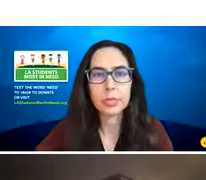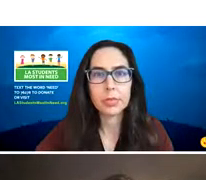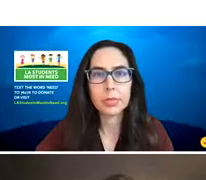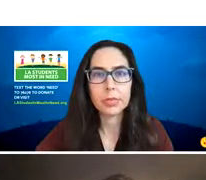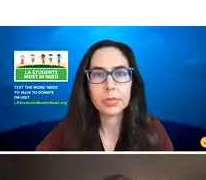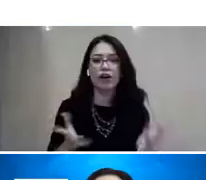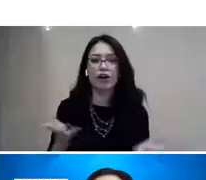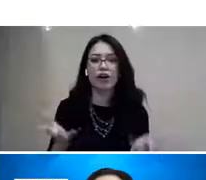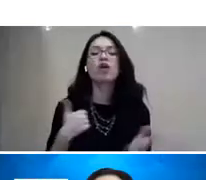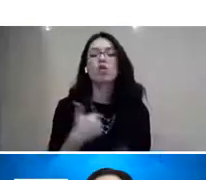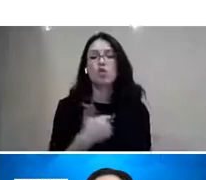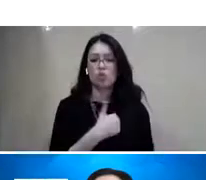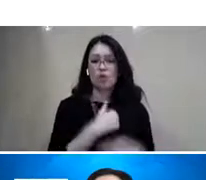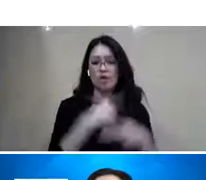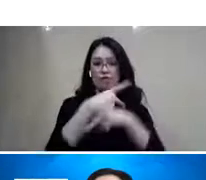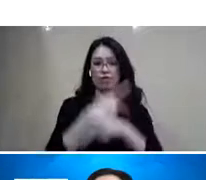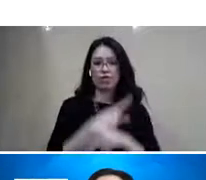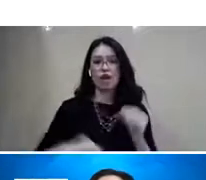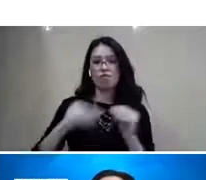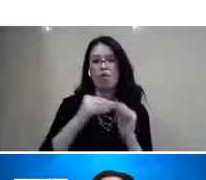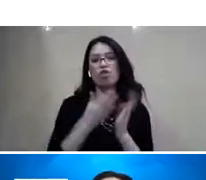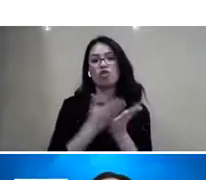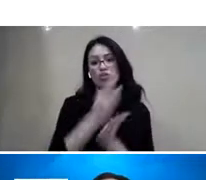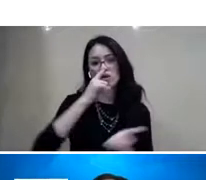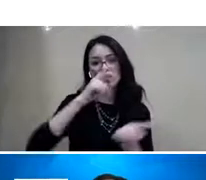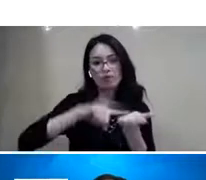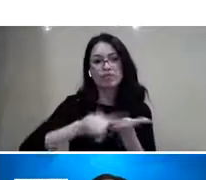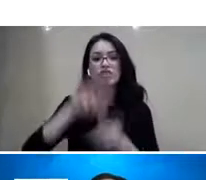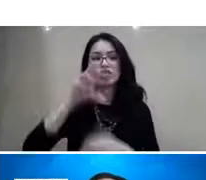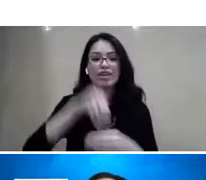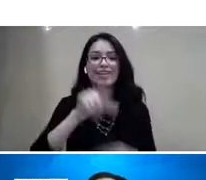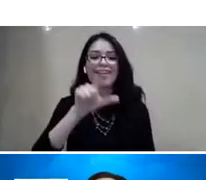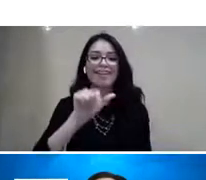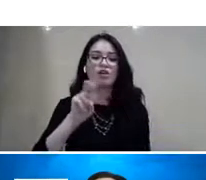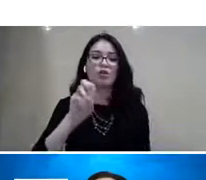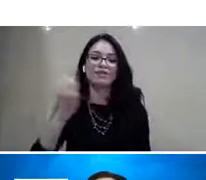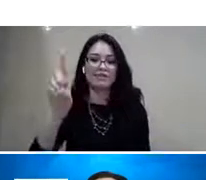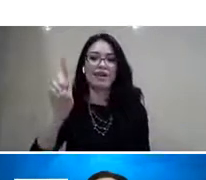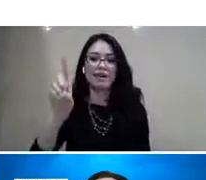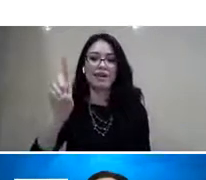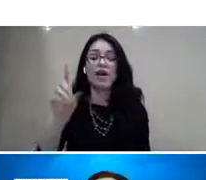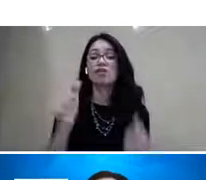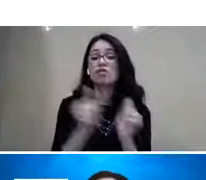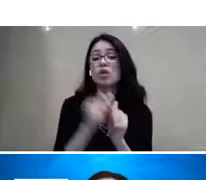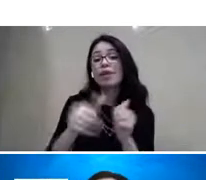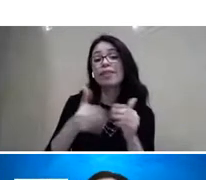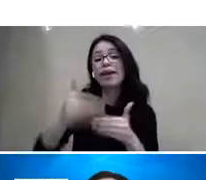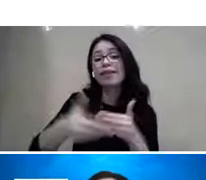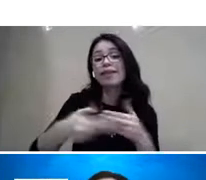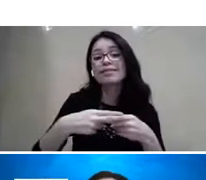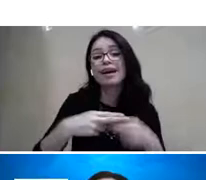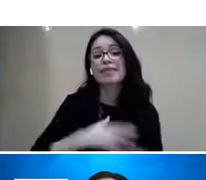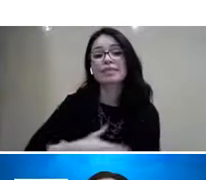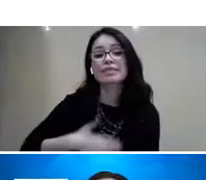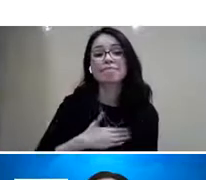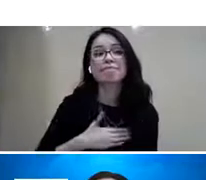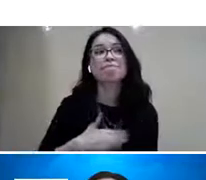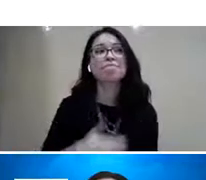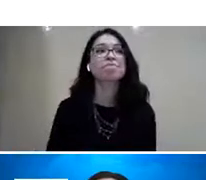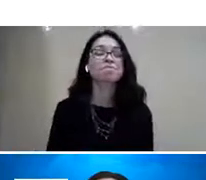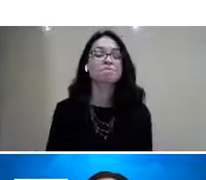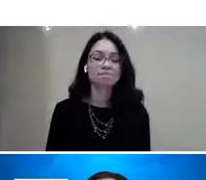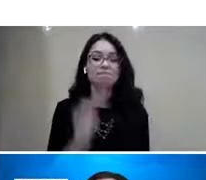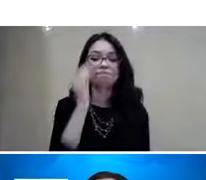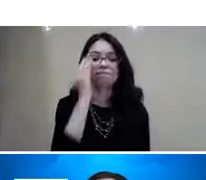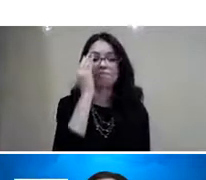coverage across all communities in Los Angeles Unified. So with that, next slide, please. You'll see